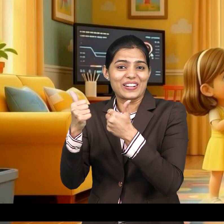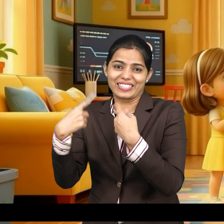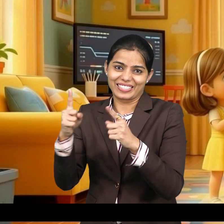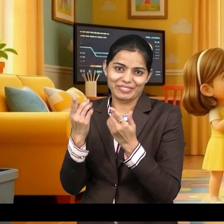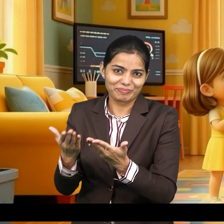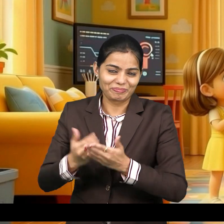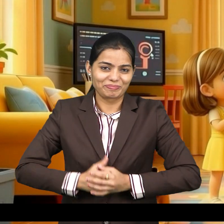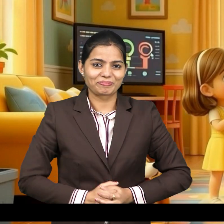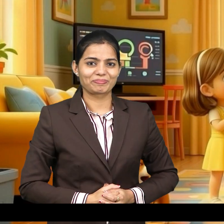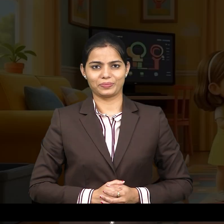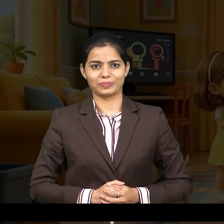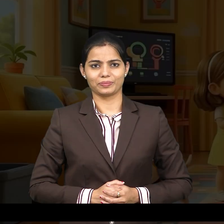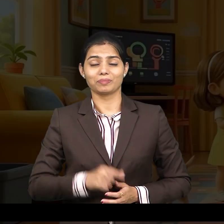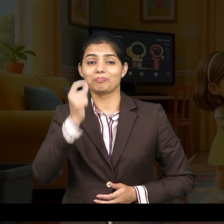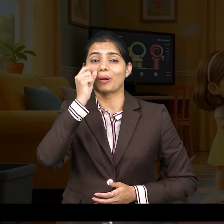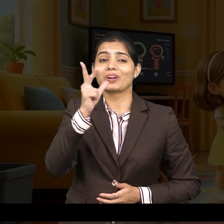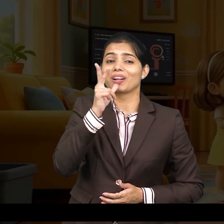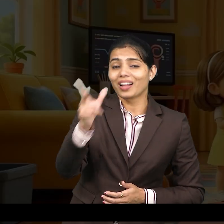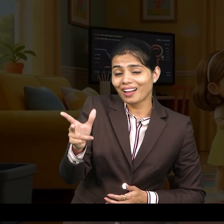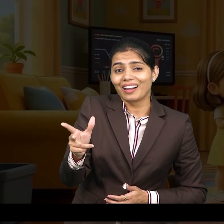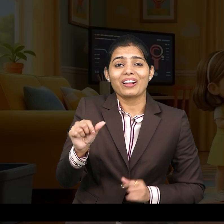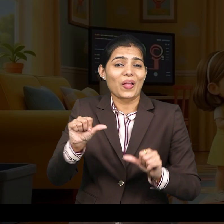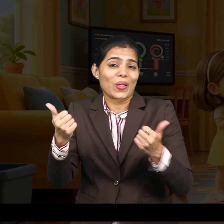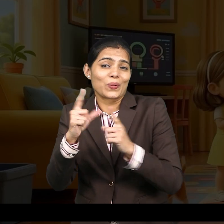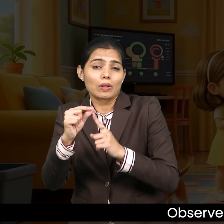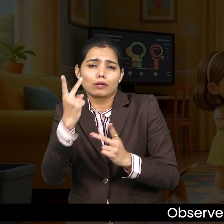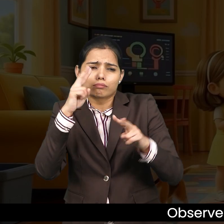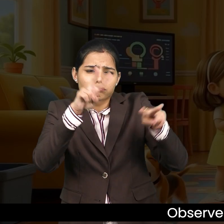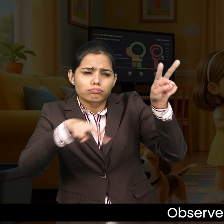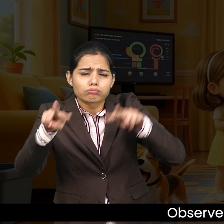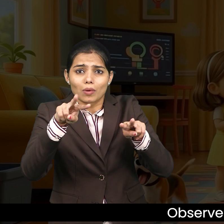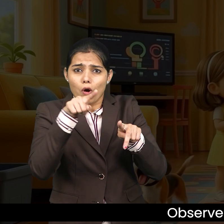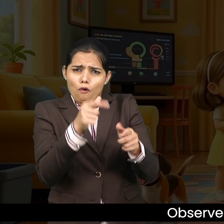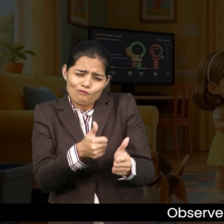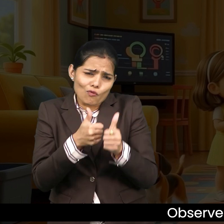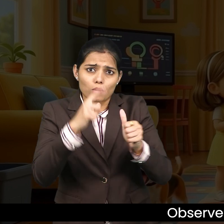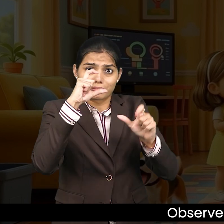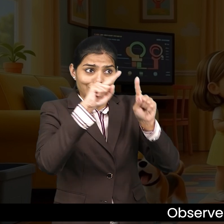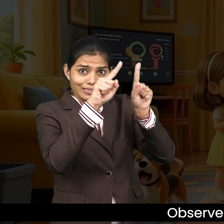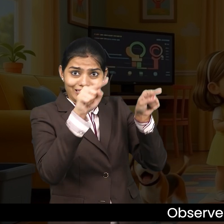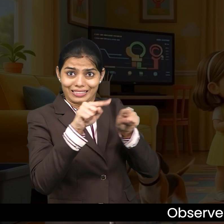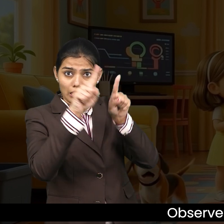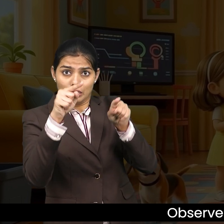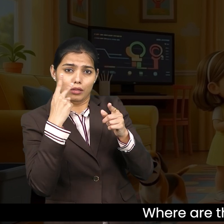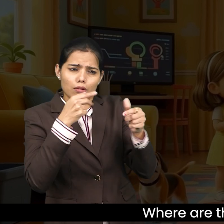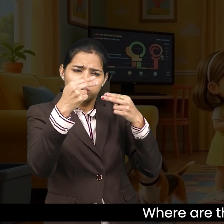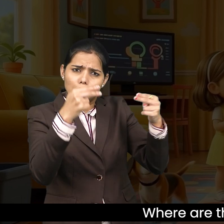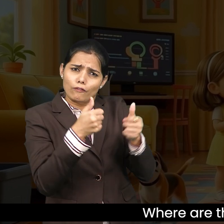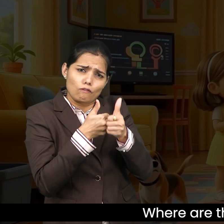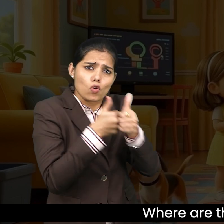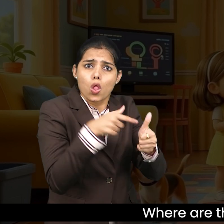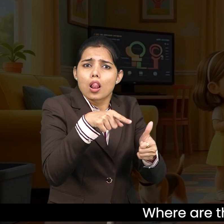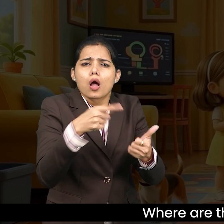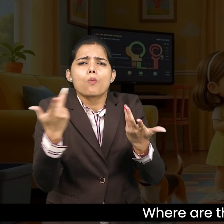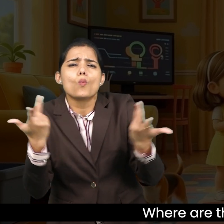Yes, Meena, good. Activity. Observe the following pictures. Where are